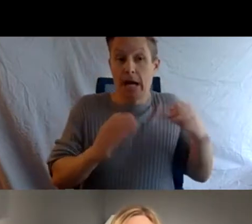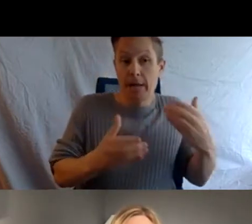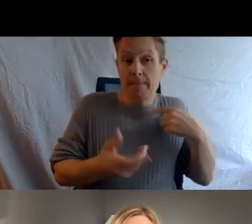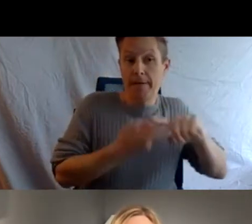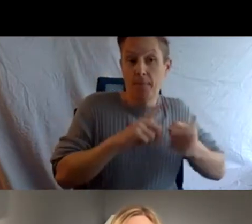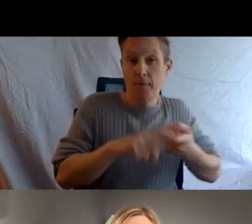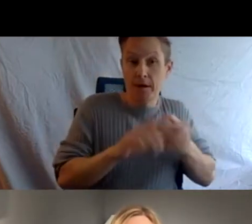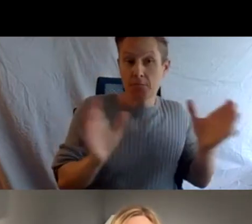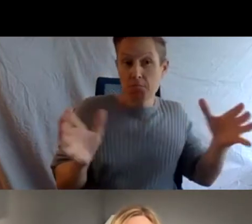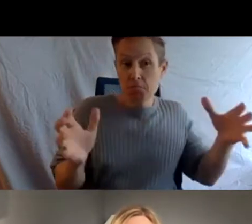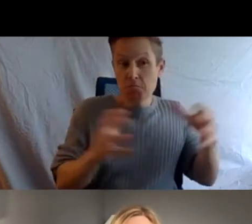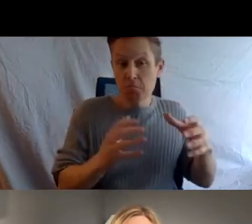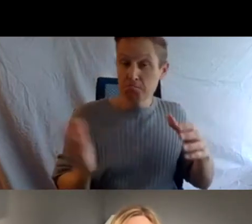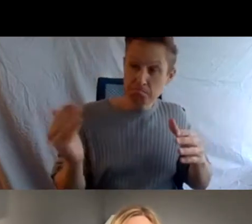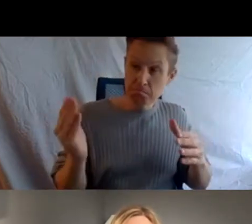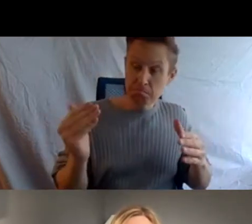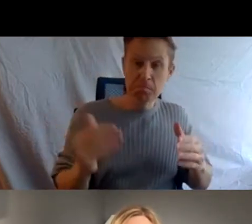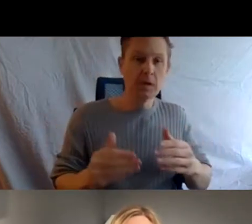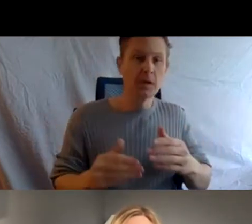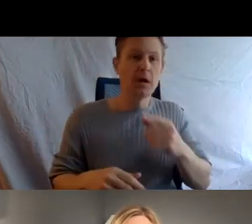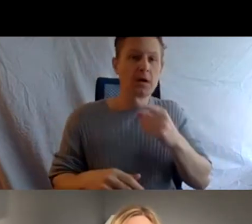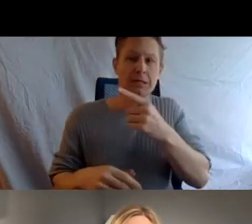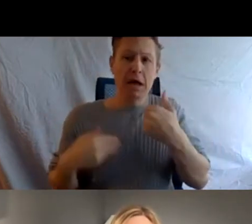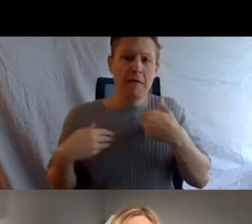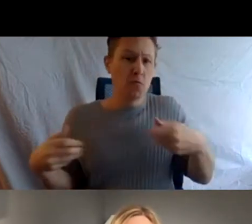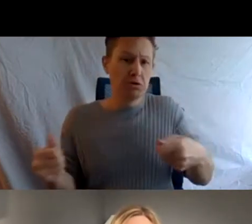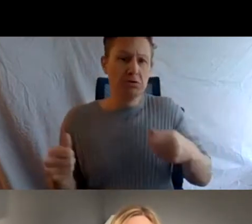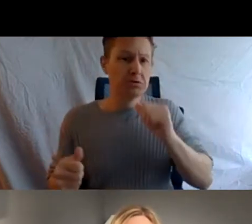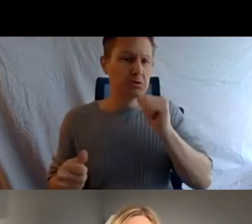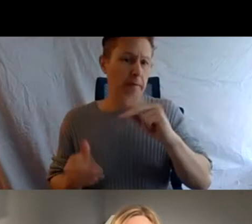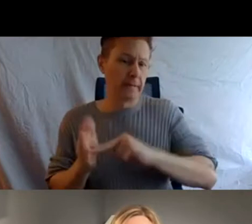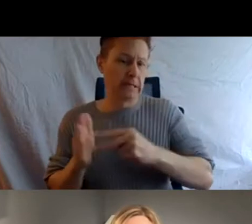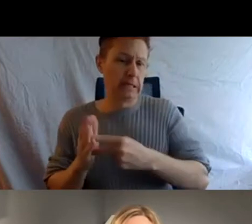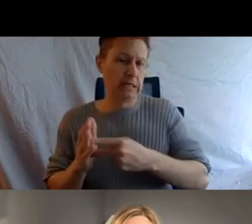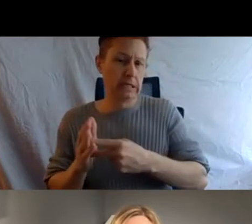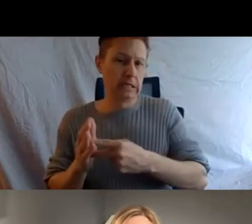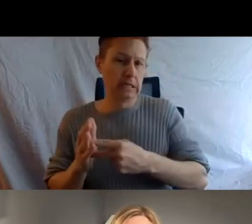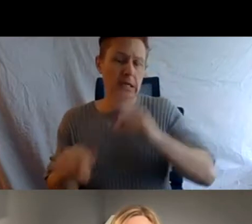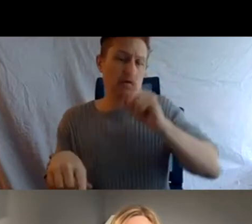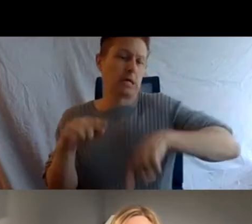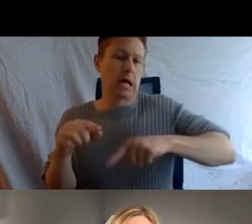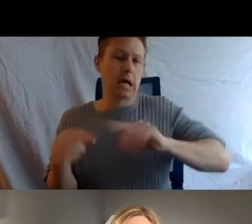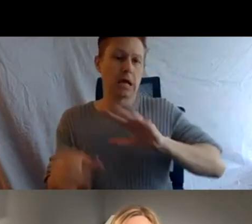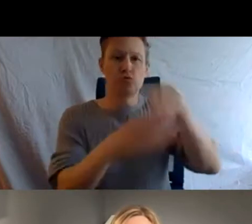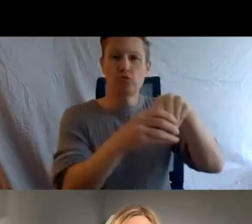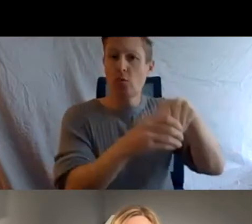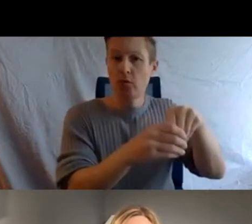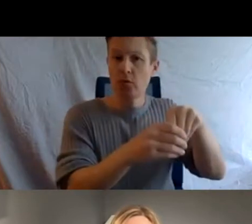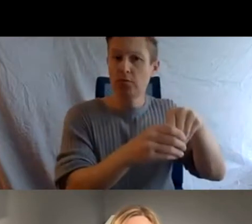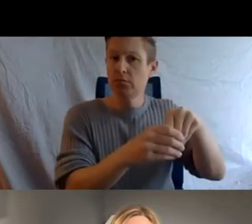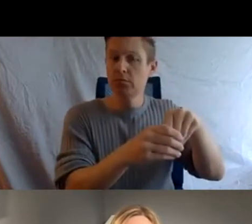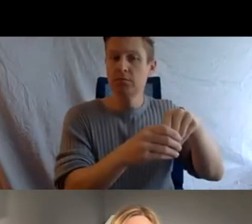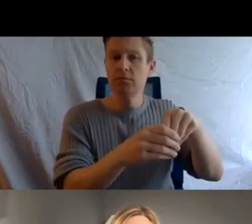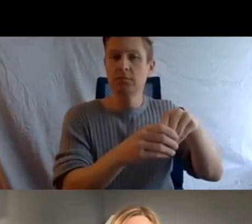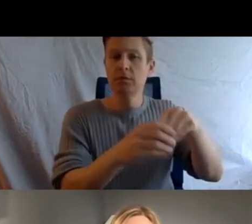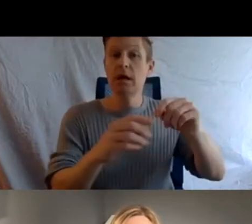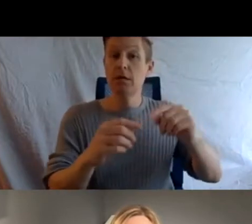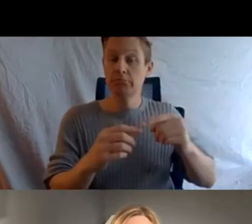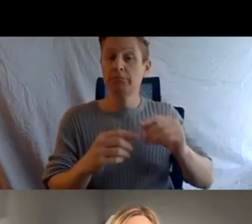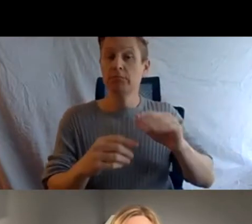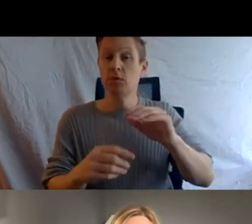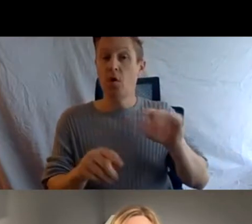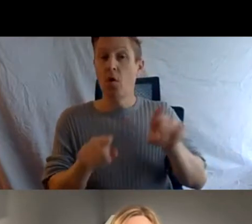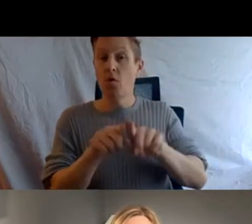And you know, just because he has a wheelchair doesn't mean he's not able to participate. And then also on the flip side is seeing